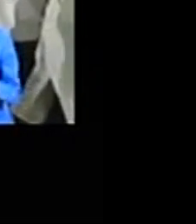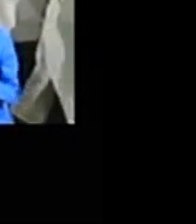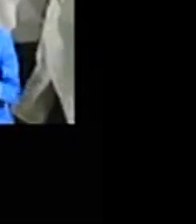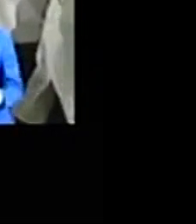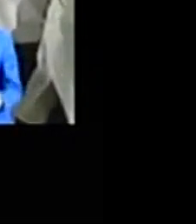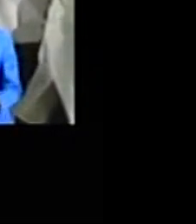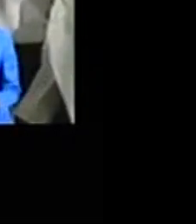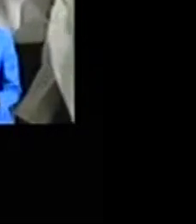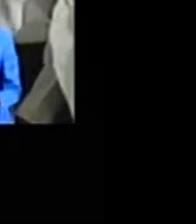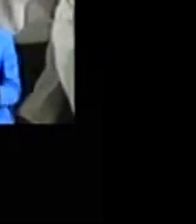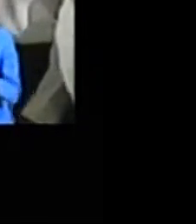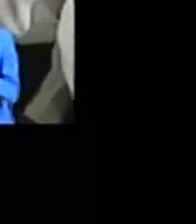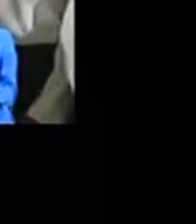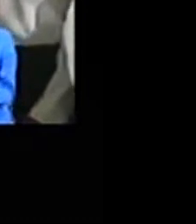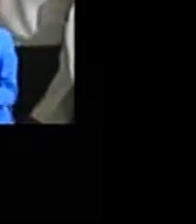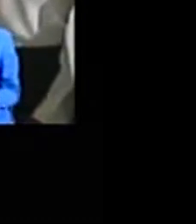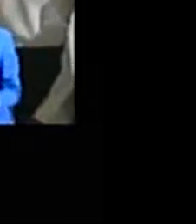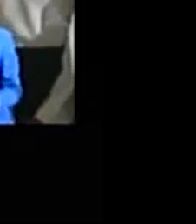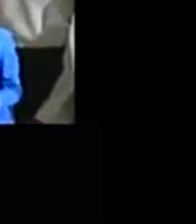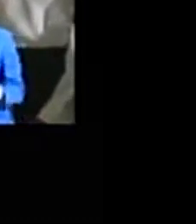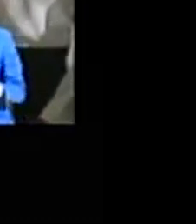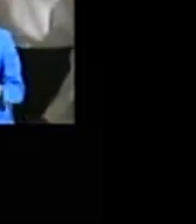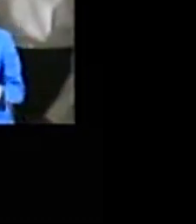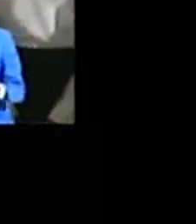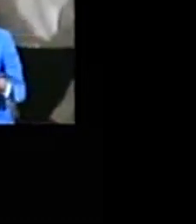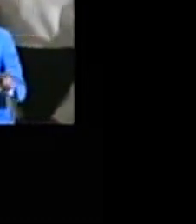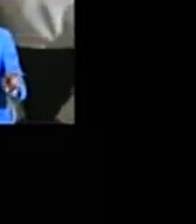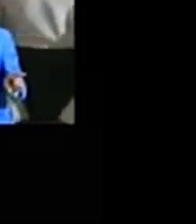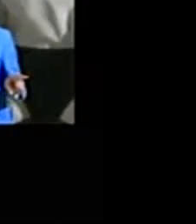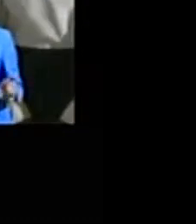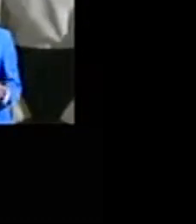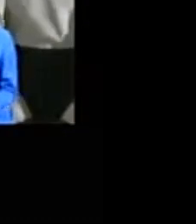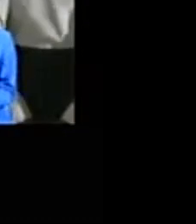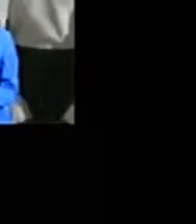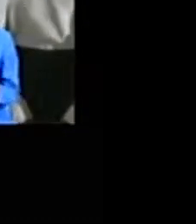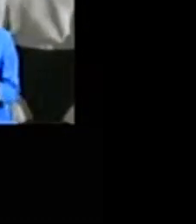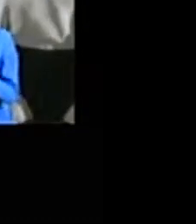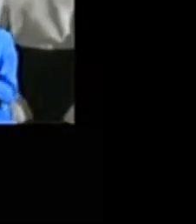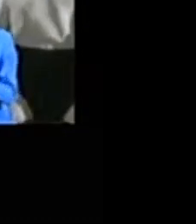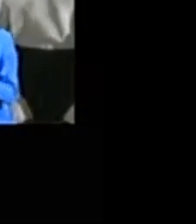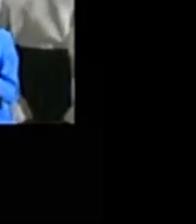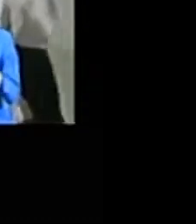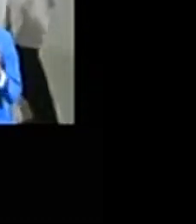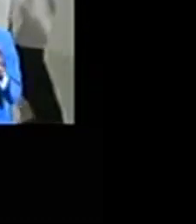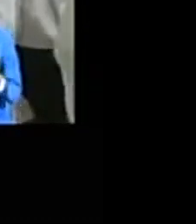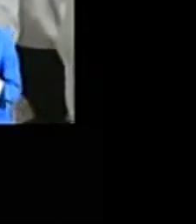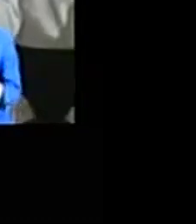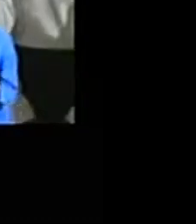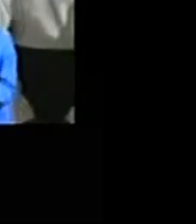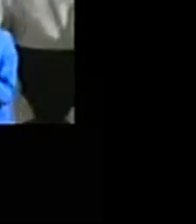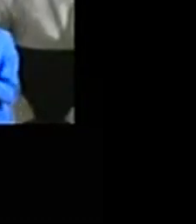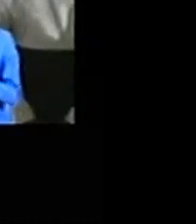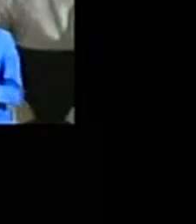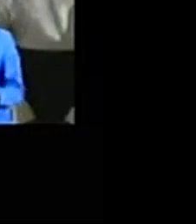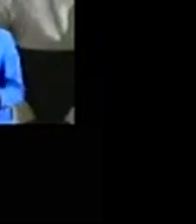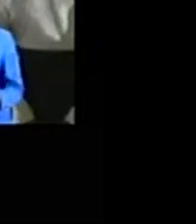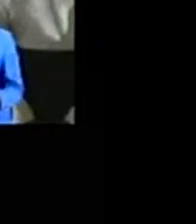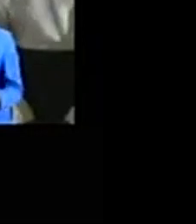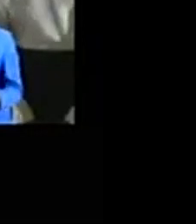by. Oh, he always makes a difference